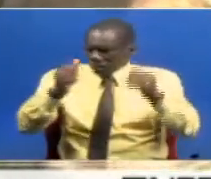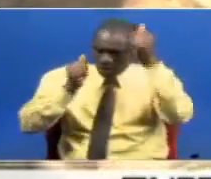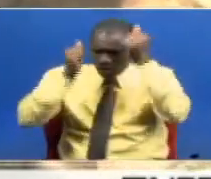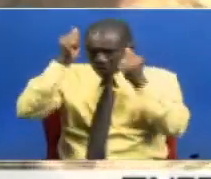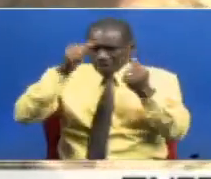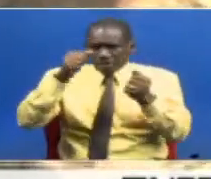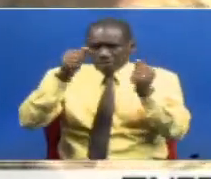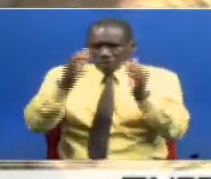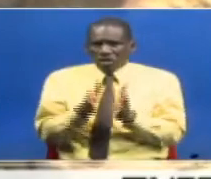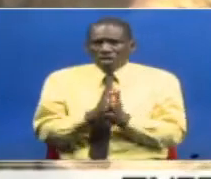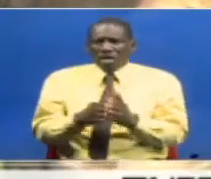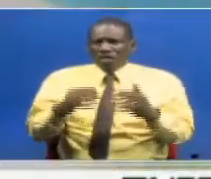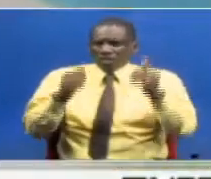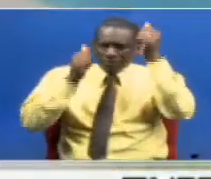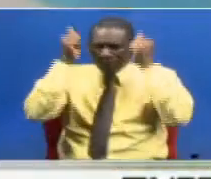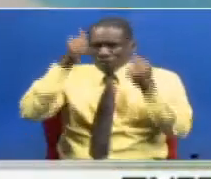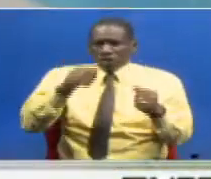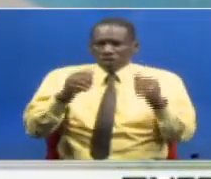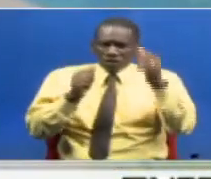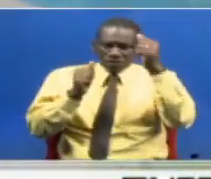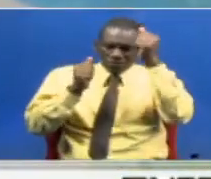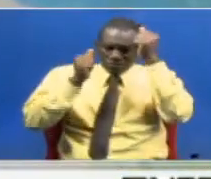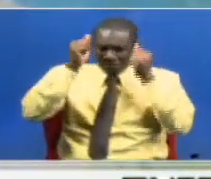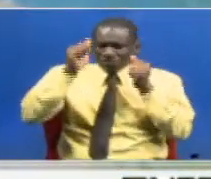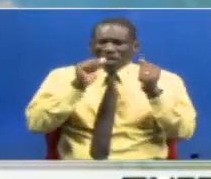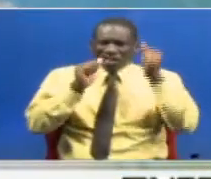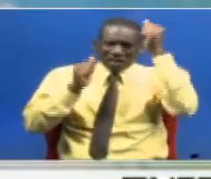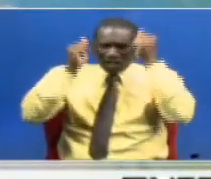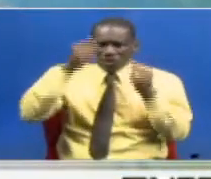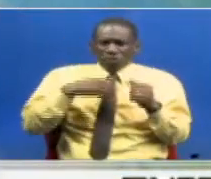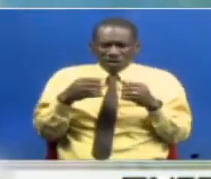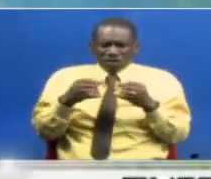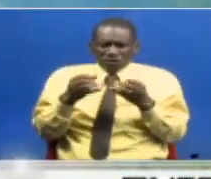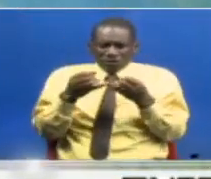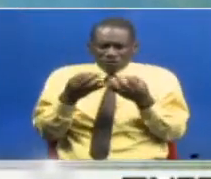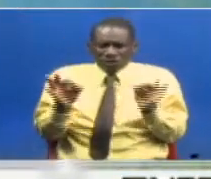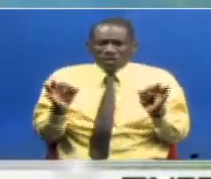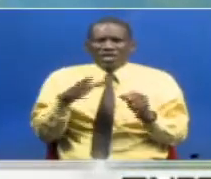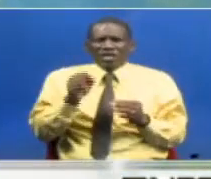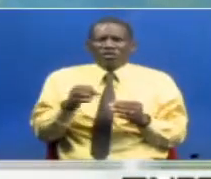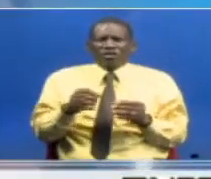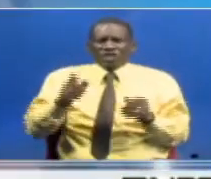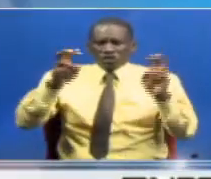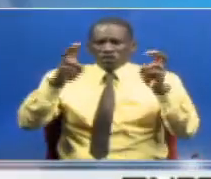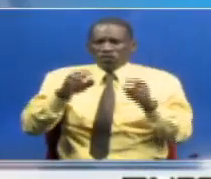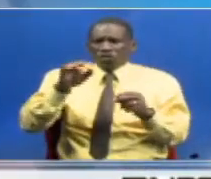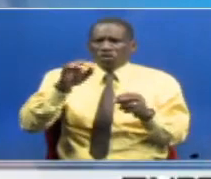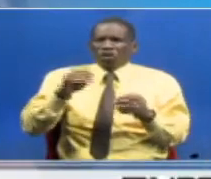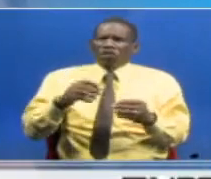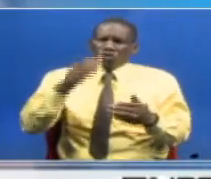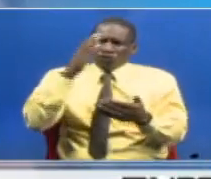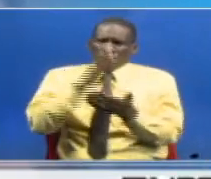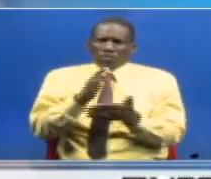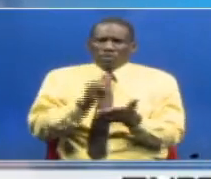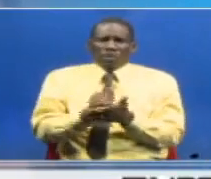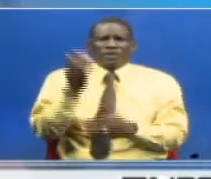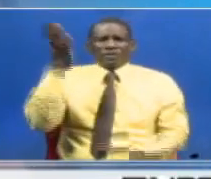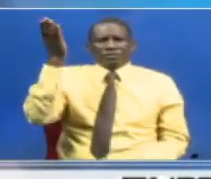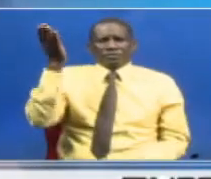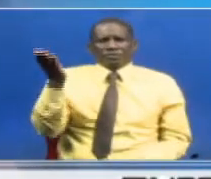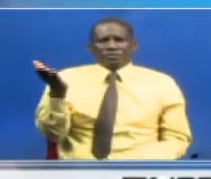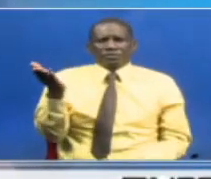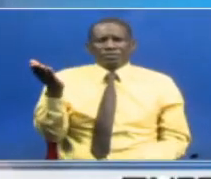British troops enjoyed immunity, a landmark ruling by Justice Kosi Bor in 2022 found that the relevant